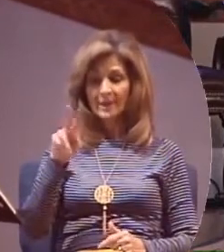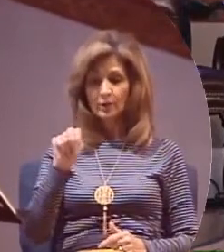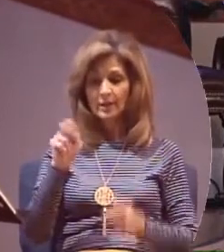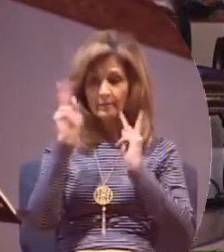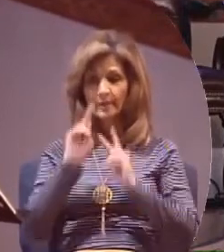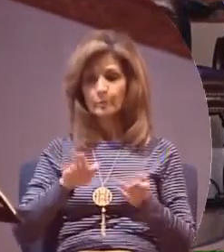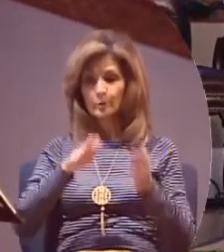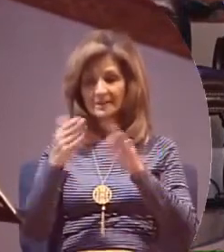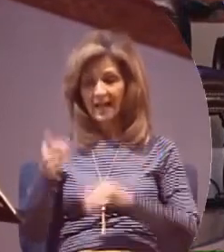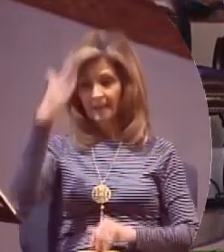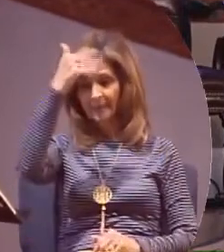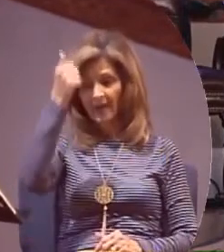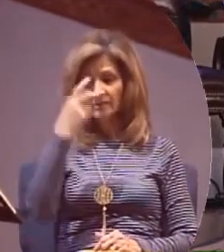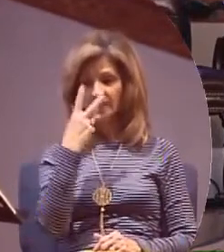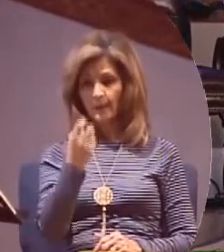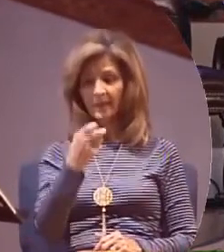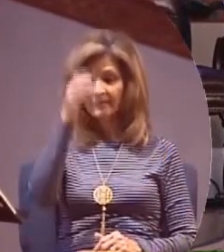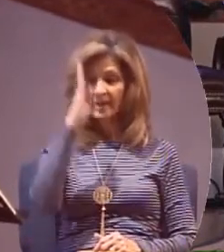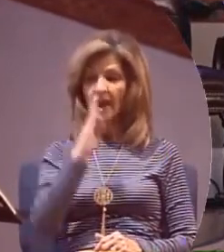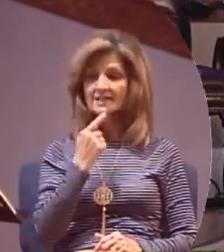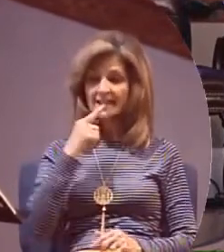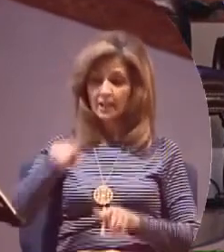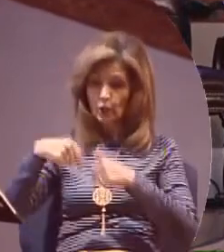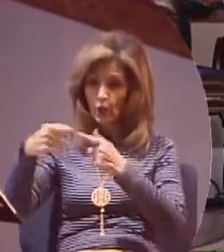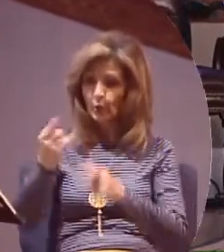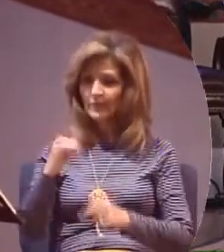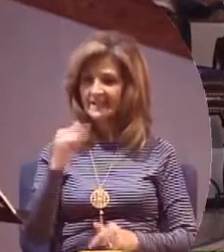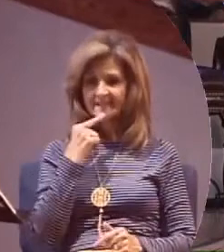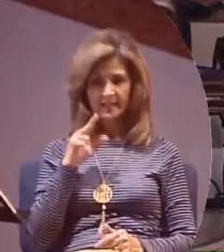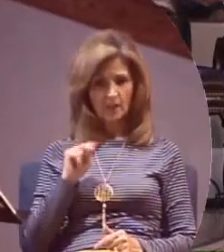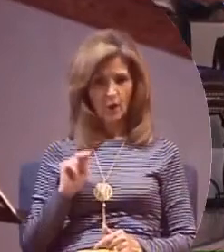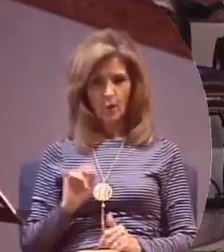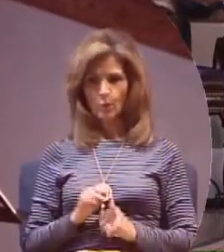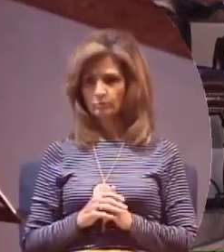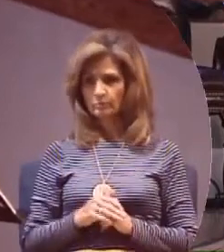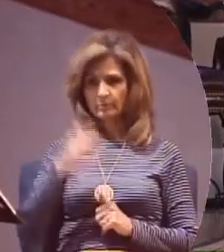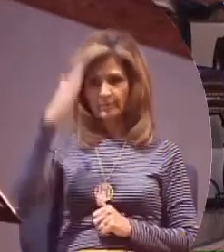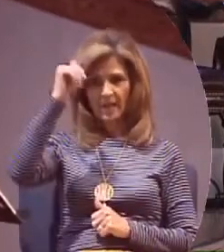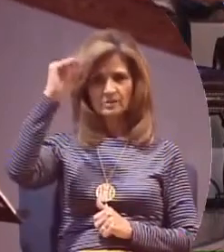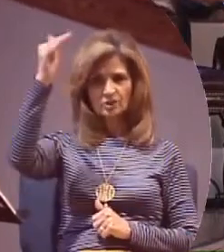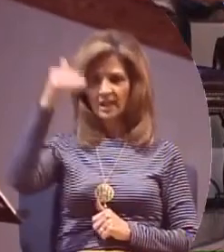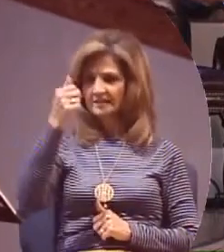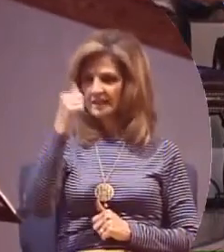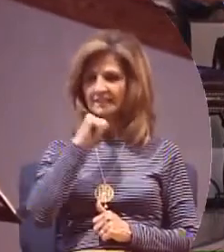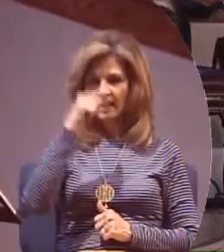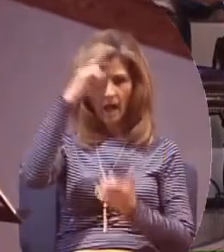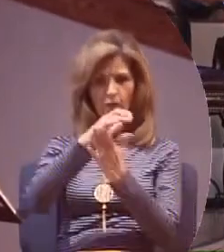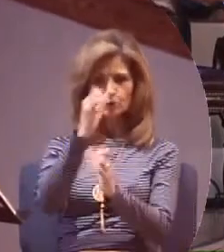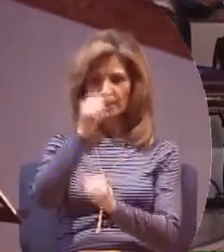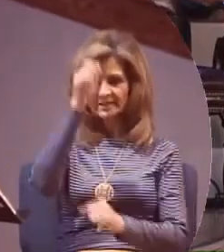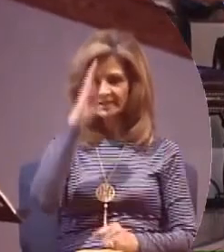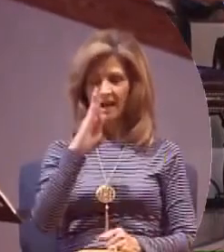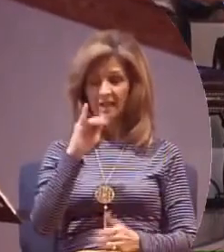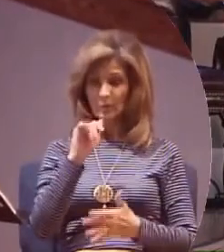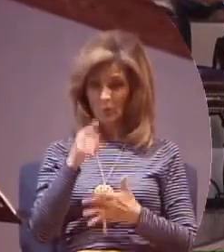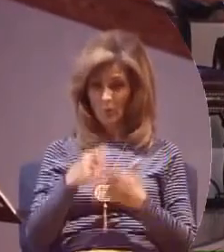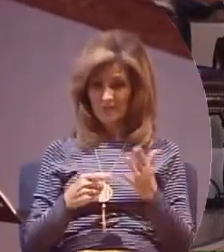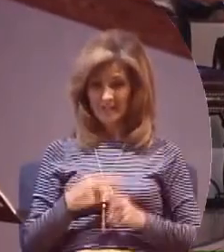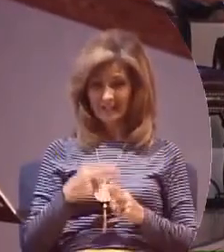unbelief. God told them to go. They said no, because they wouldn't trust God. You know what that's